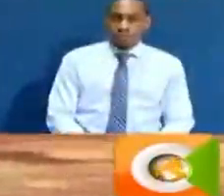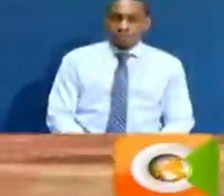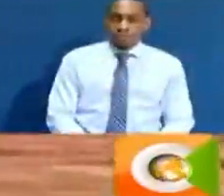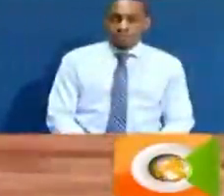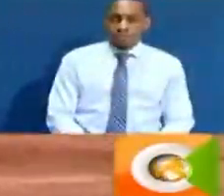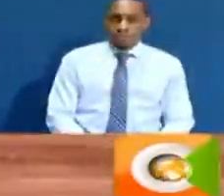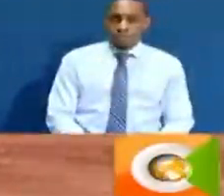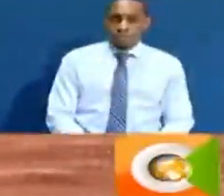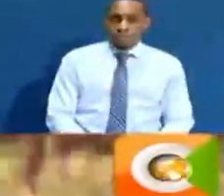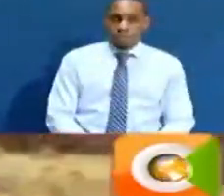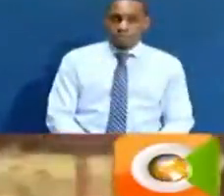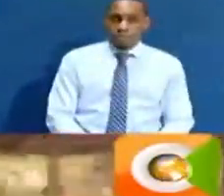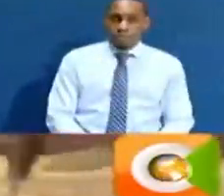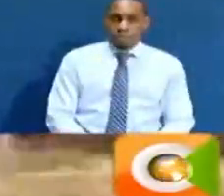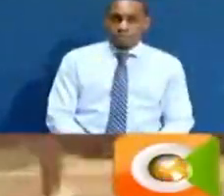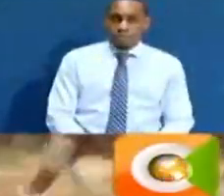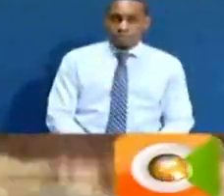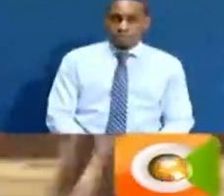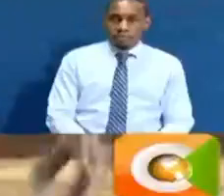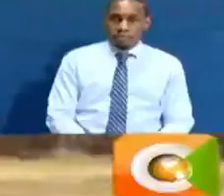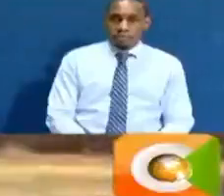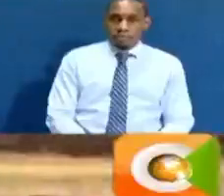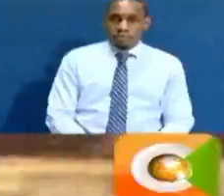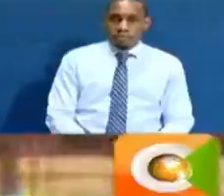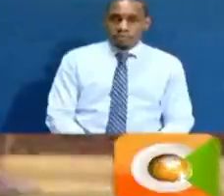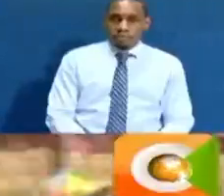imeanza rasmi.